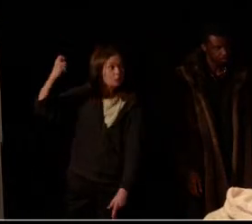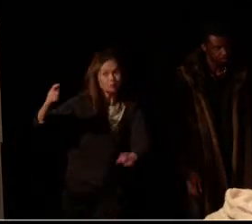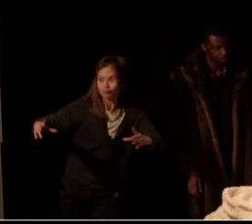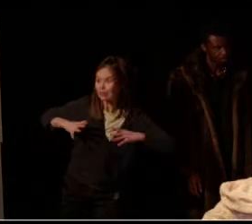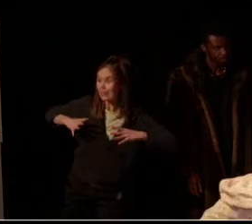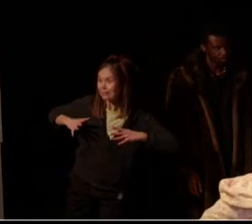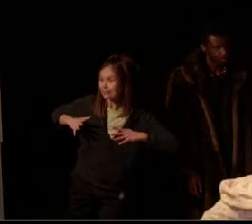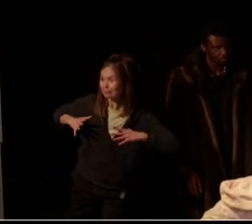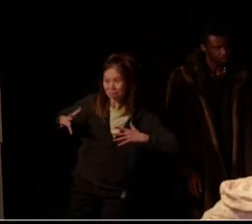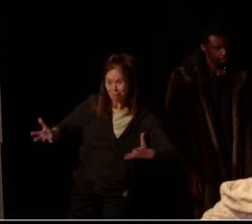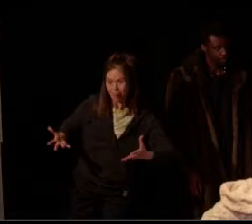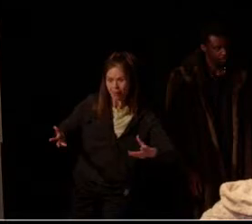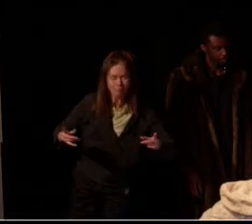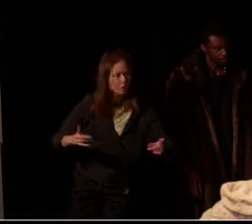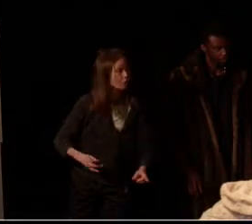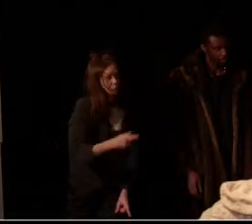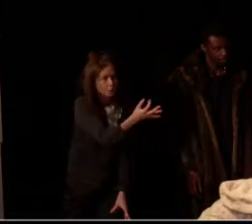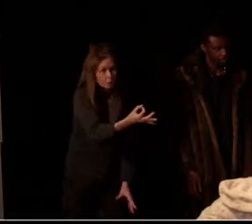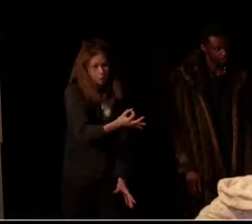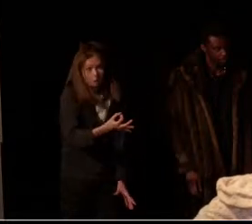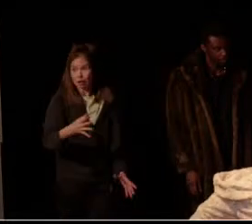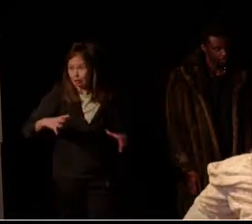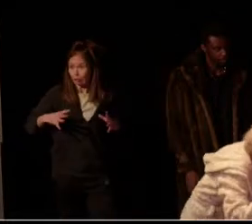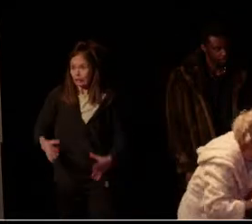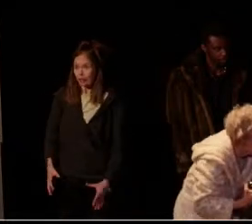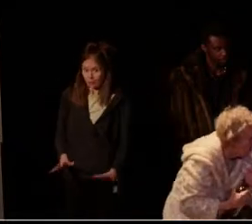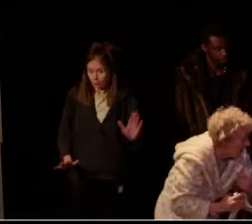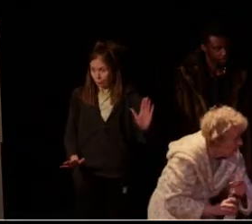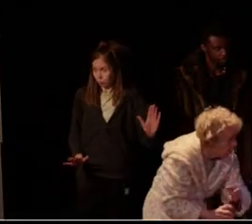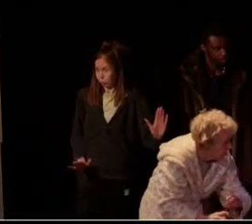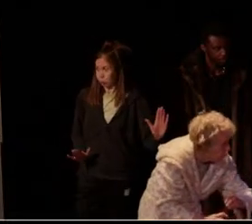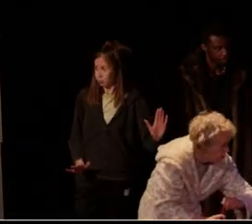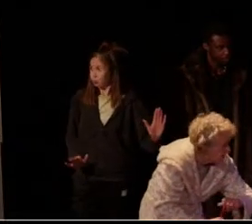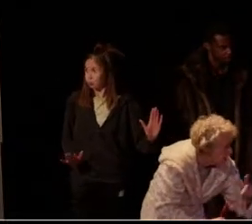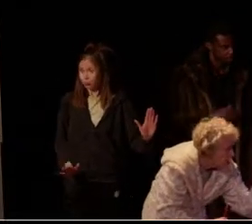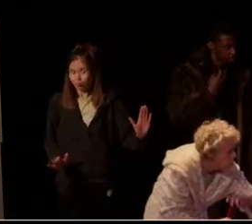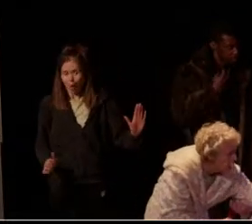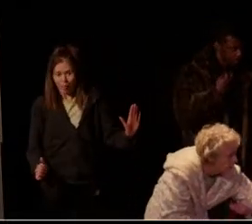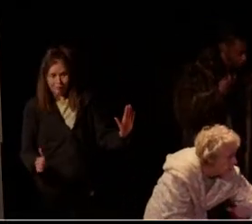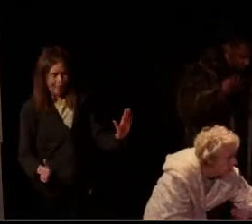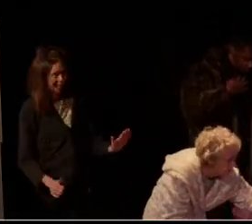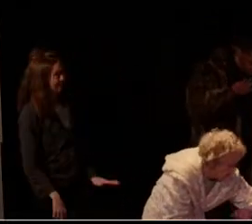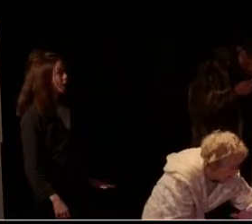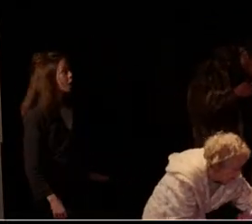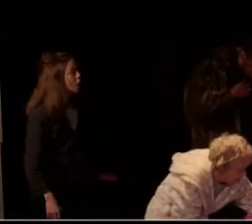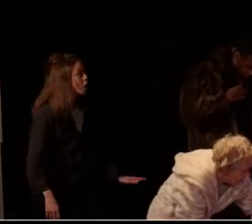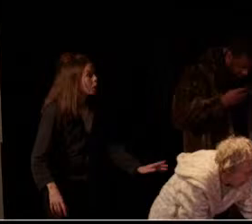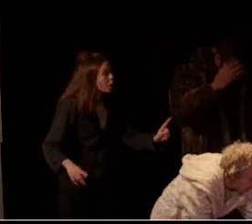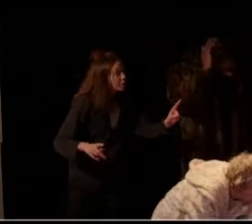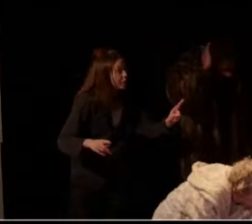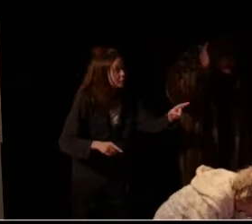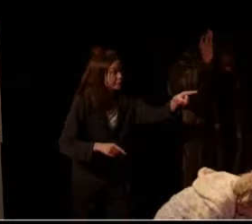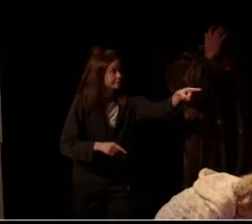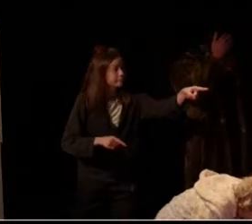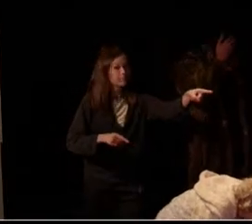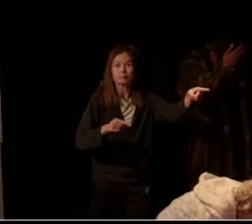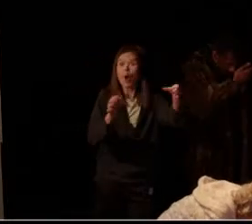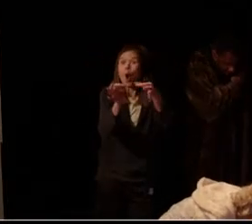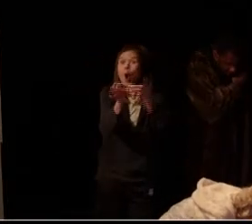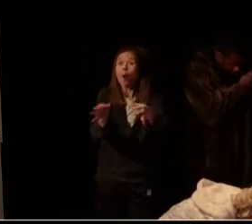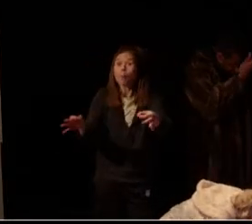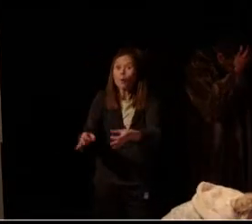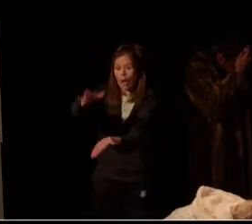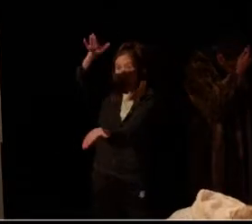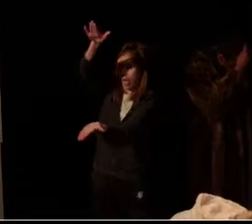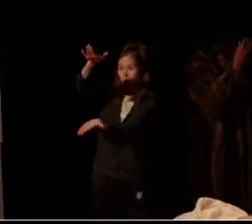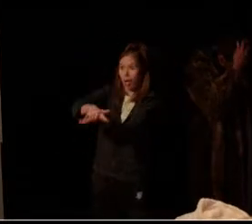ready? Are we all ready? Yes! Yes! Okay. When the music